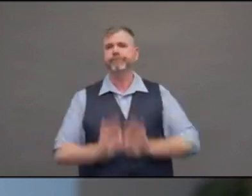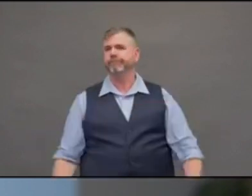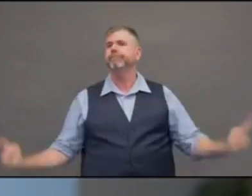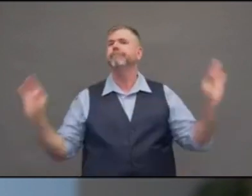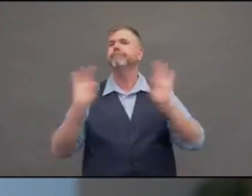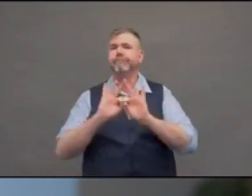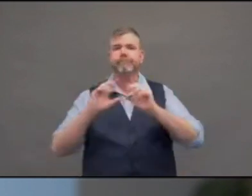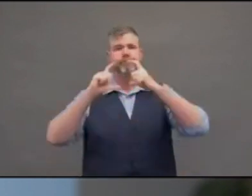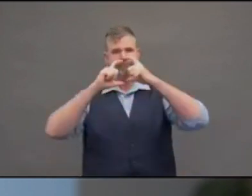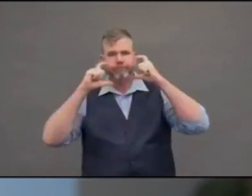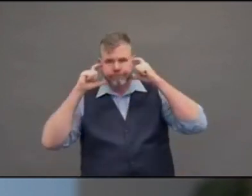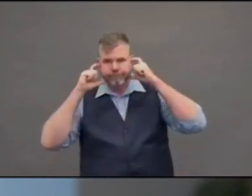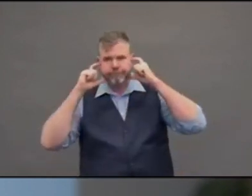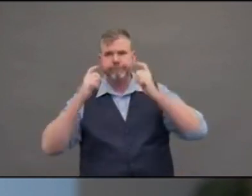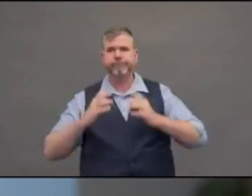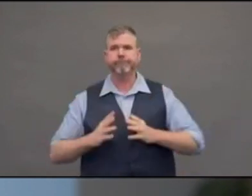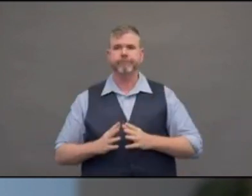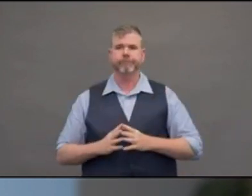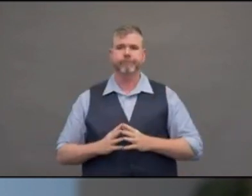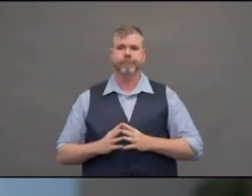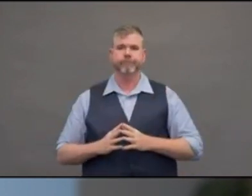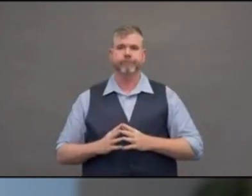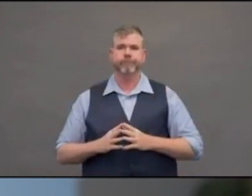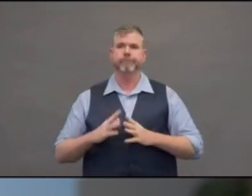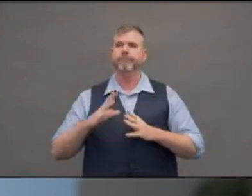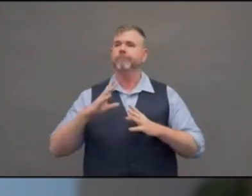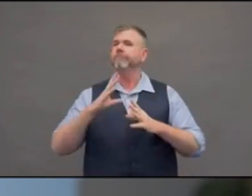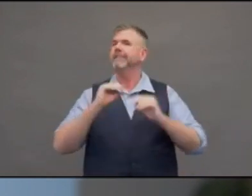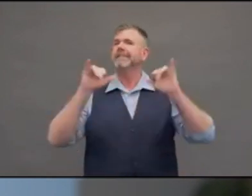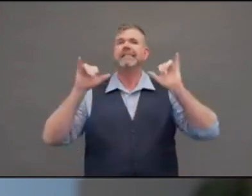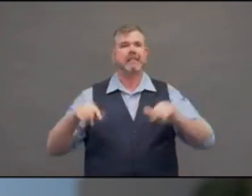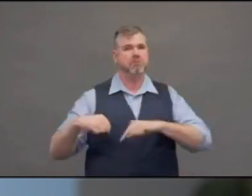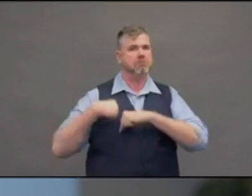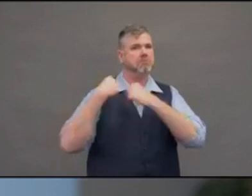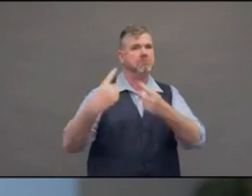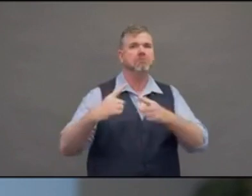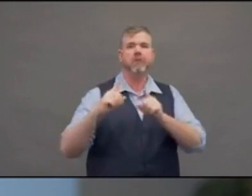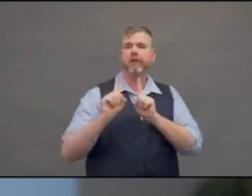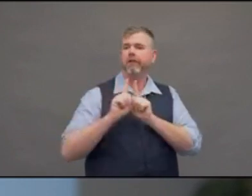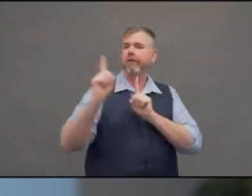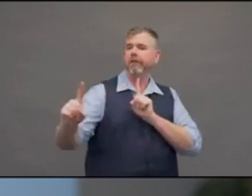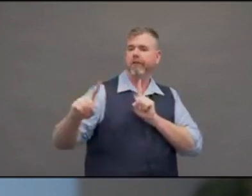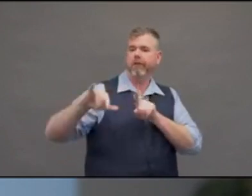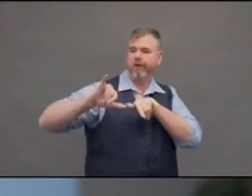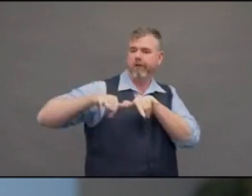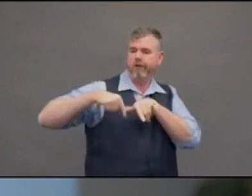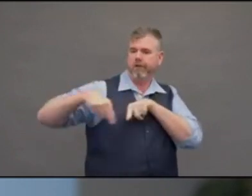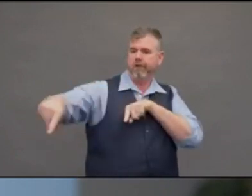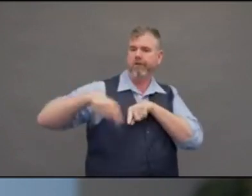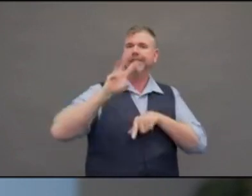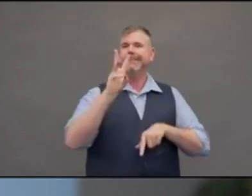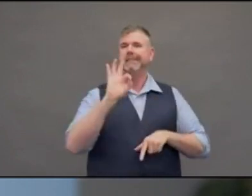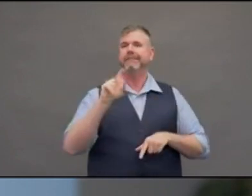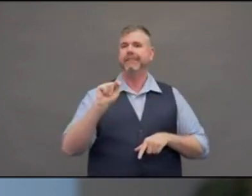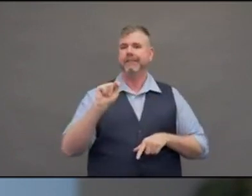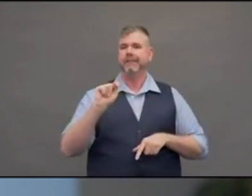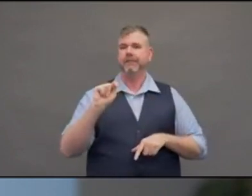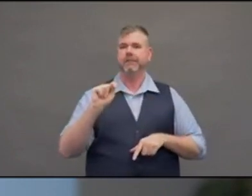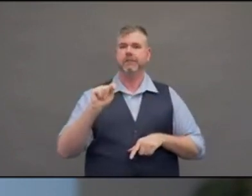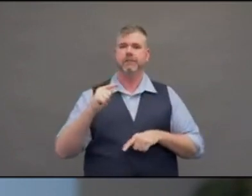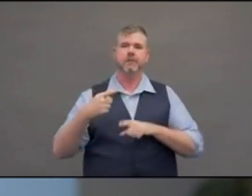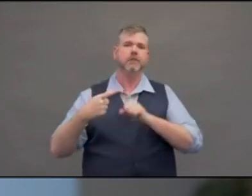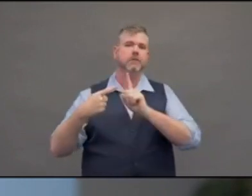least 6 feet between persons, to use face coverings, to have